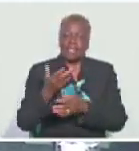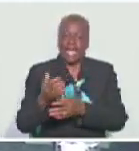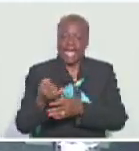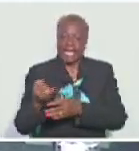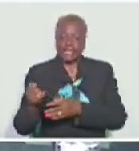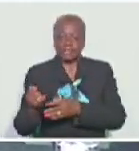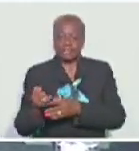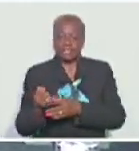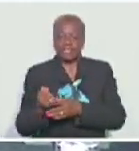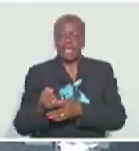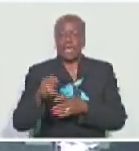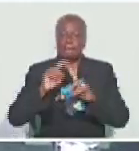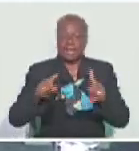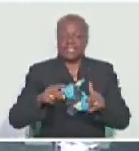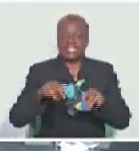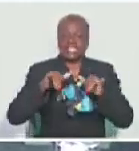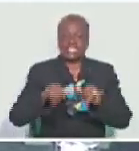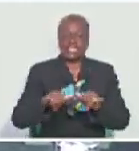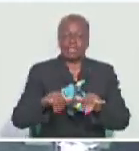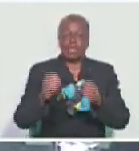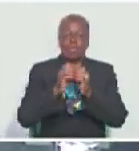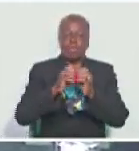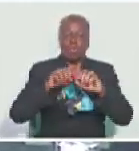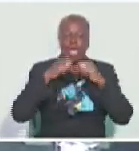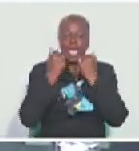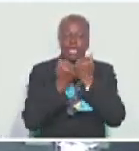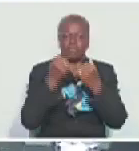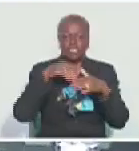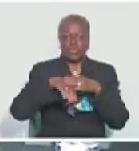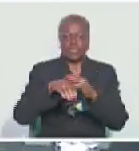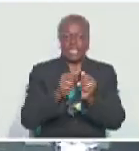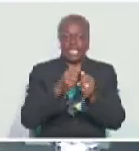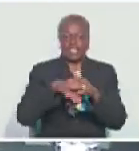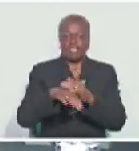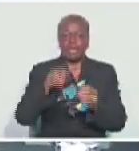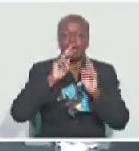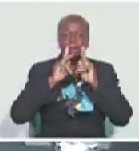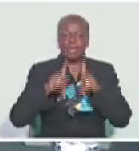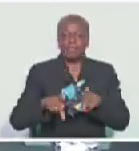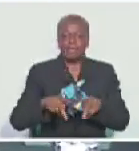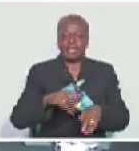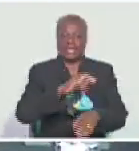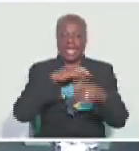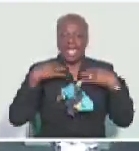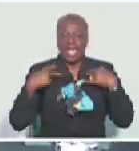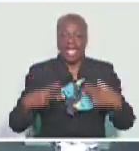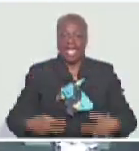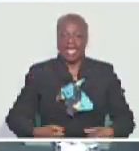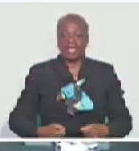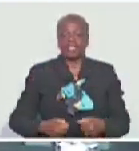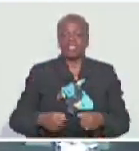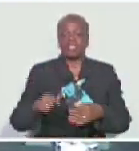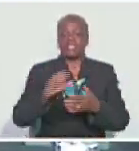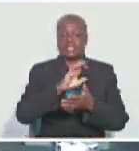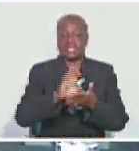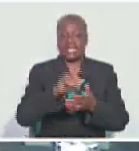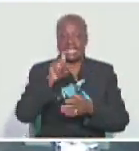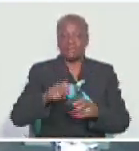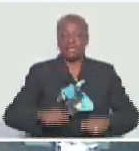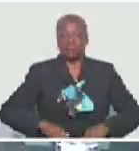of public health sector or more areas within the public health sector that need to be addressed in the event of a worst case